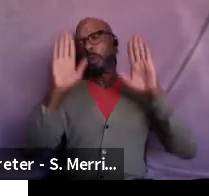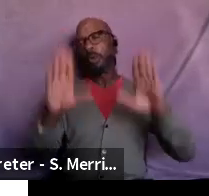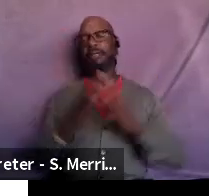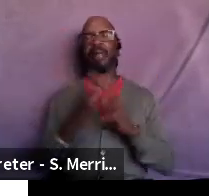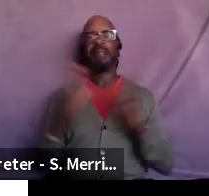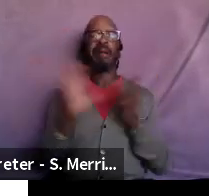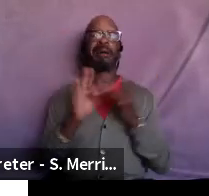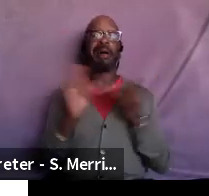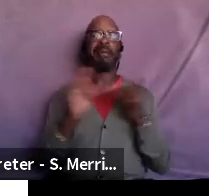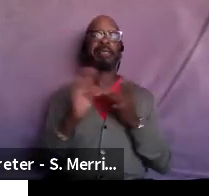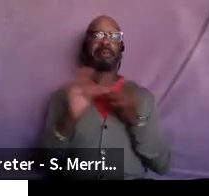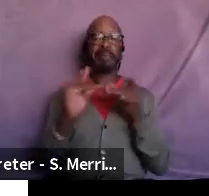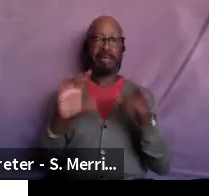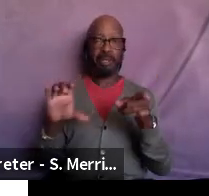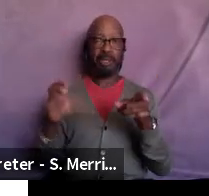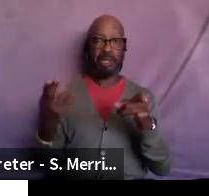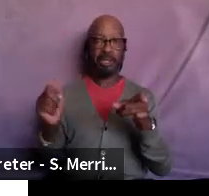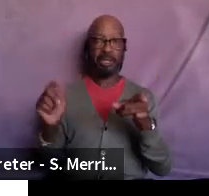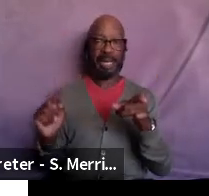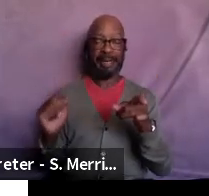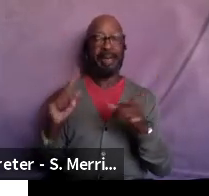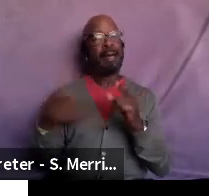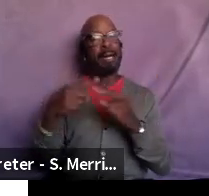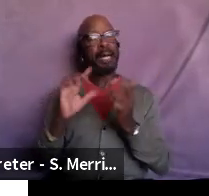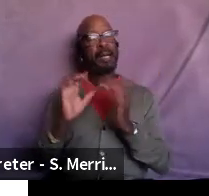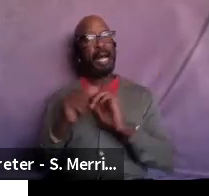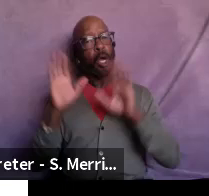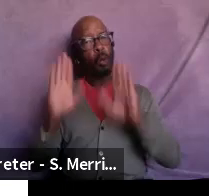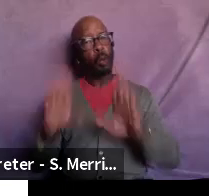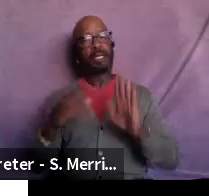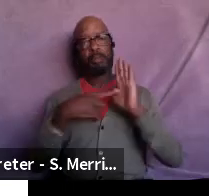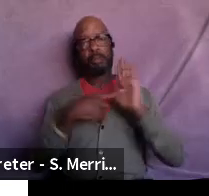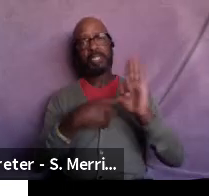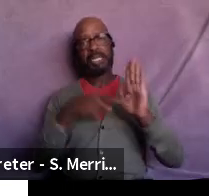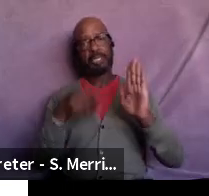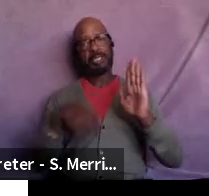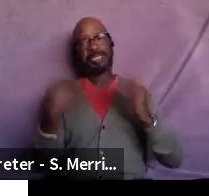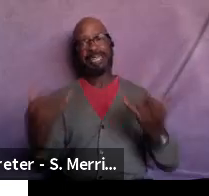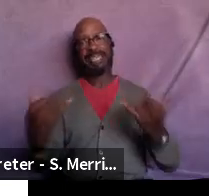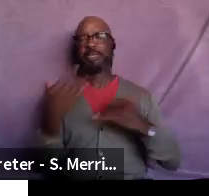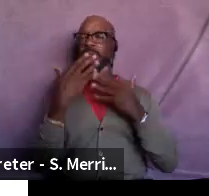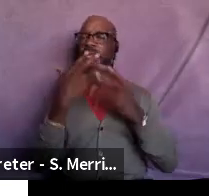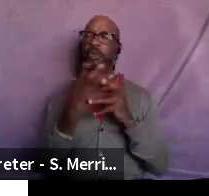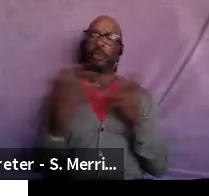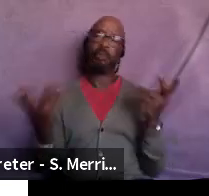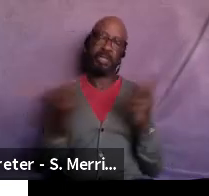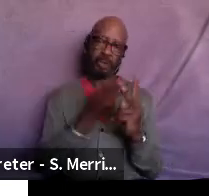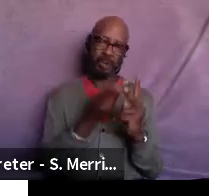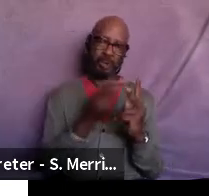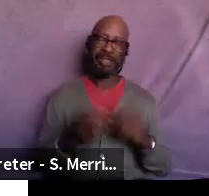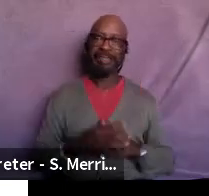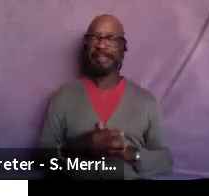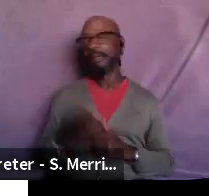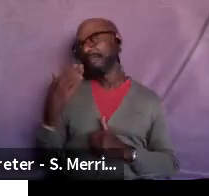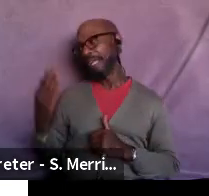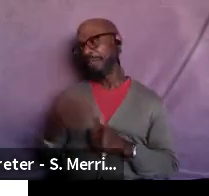in on the chat about how great of a presentation it was. So thank you so much for all of that. Thank you.